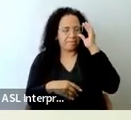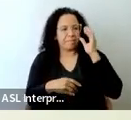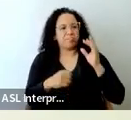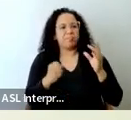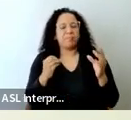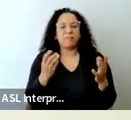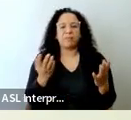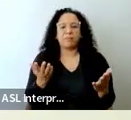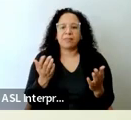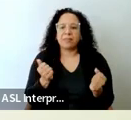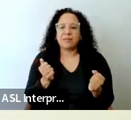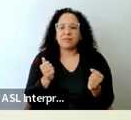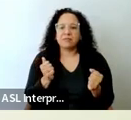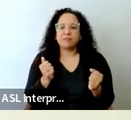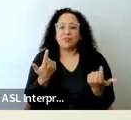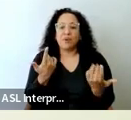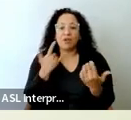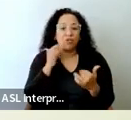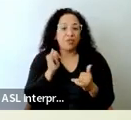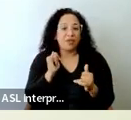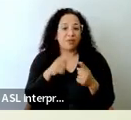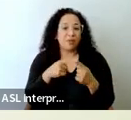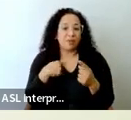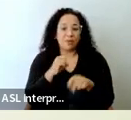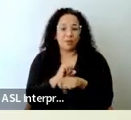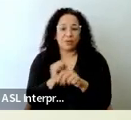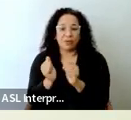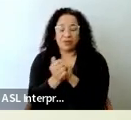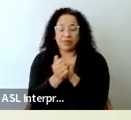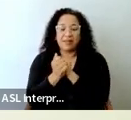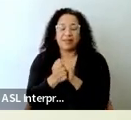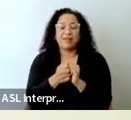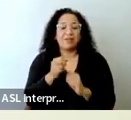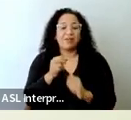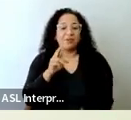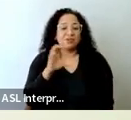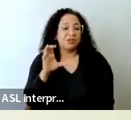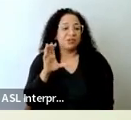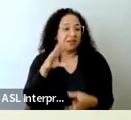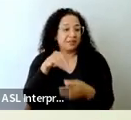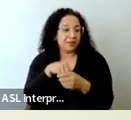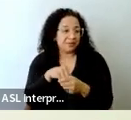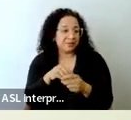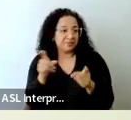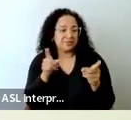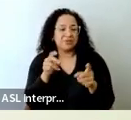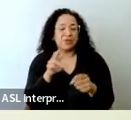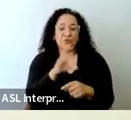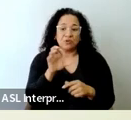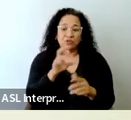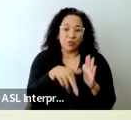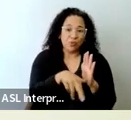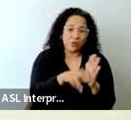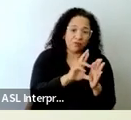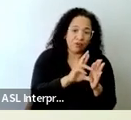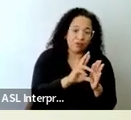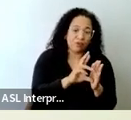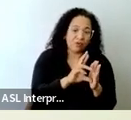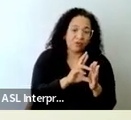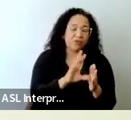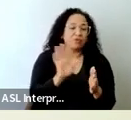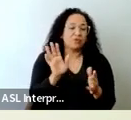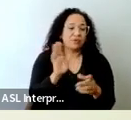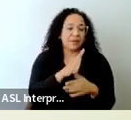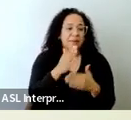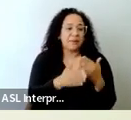So what it looks like when we're working together, the regional center and the participant. So the regional center is reviewing the participant's completed spending